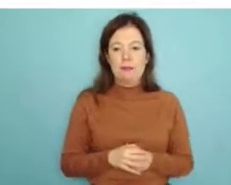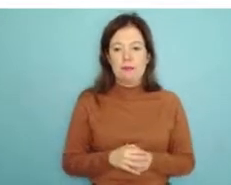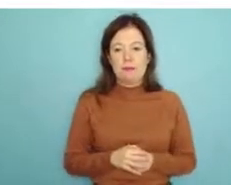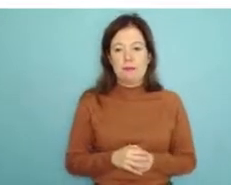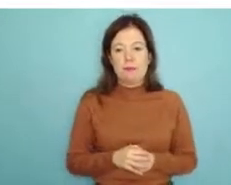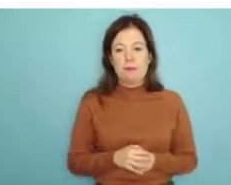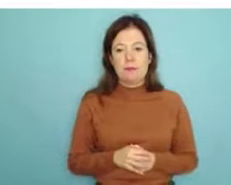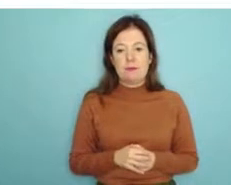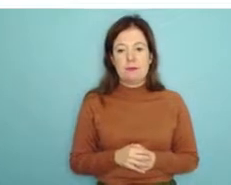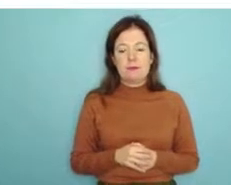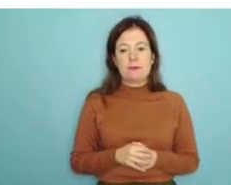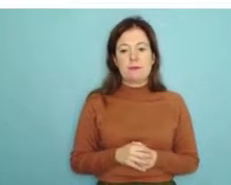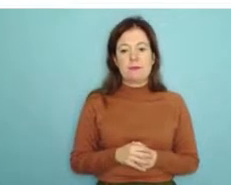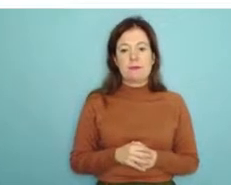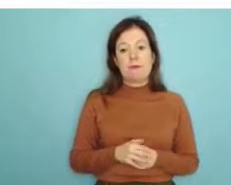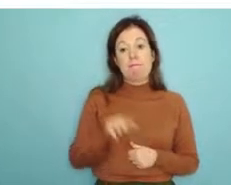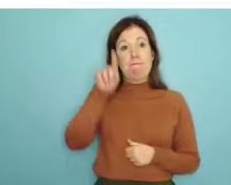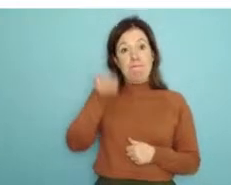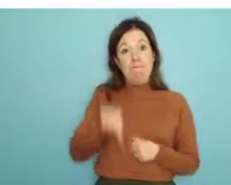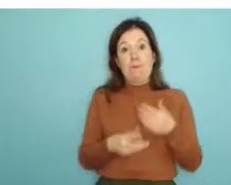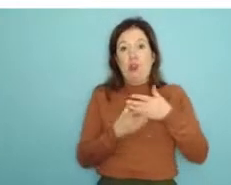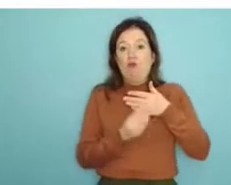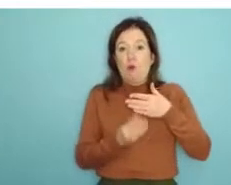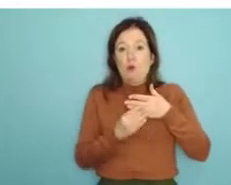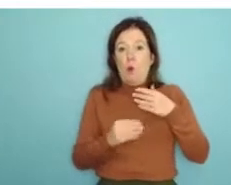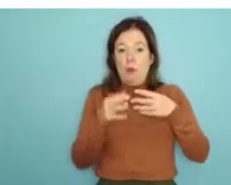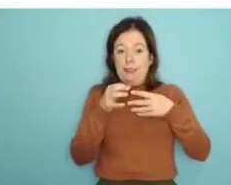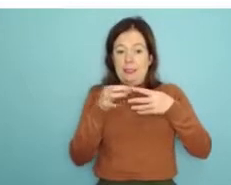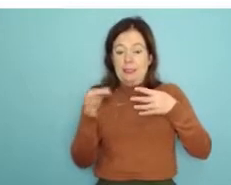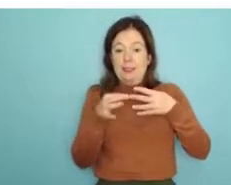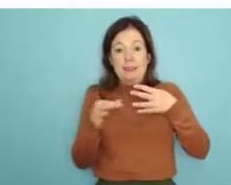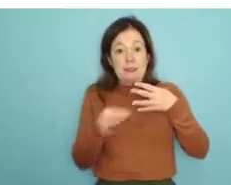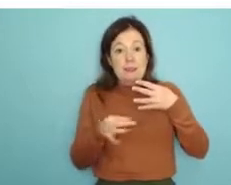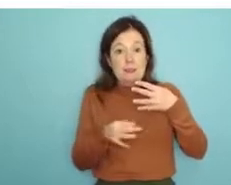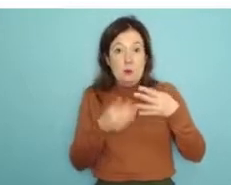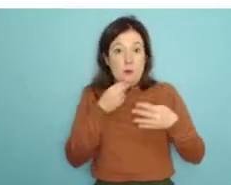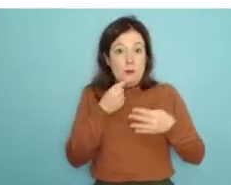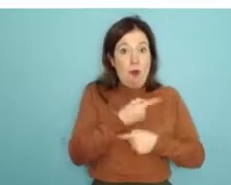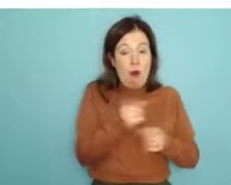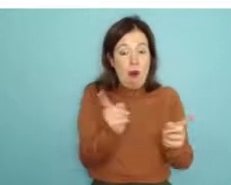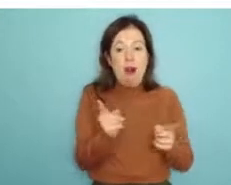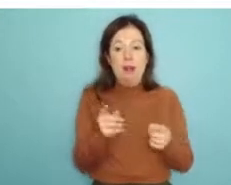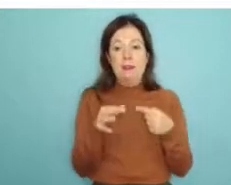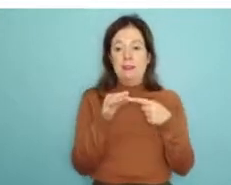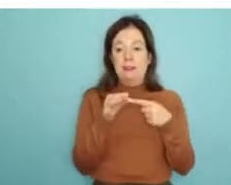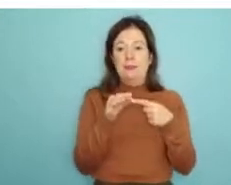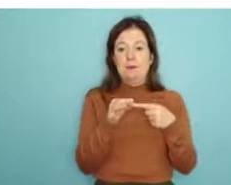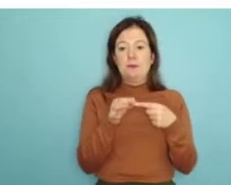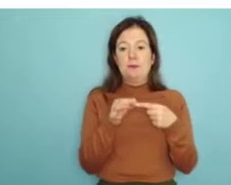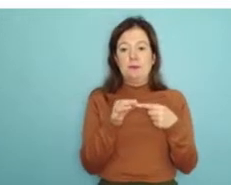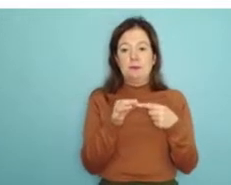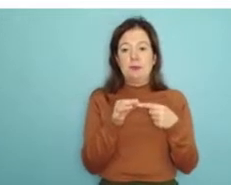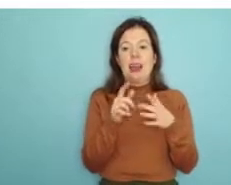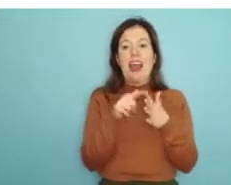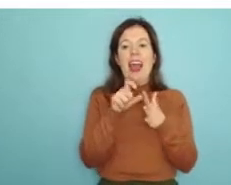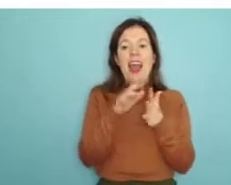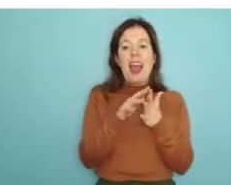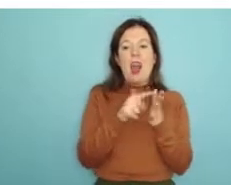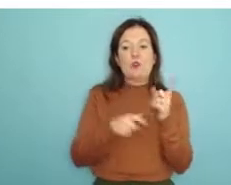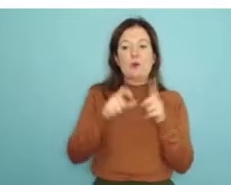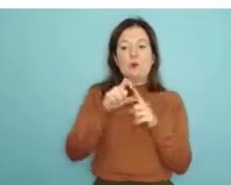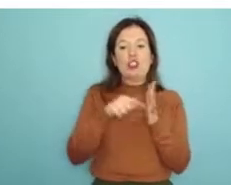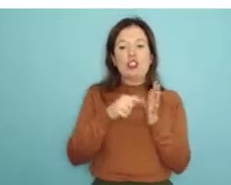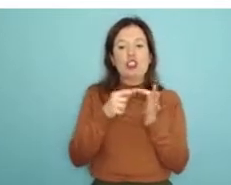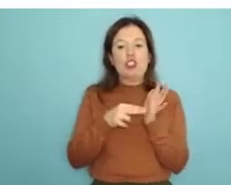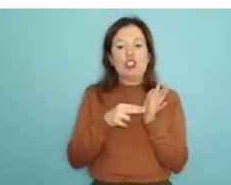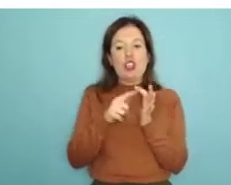So here are some resources which I thought might be quite useful. So the first one is the link to the Edward Jenner program. The